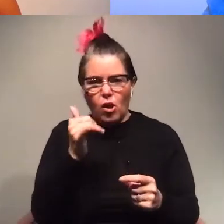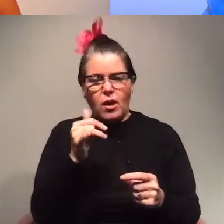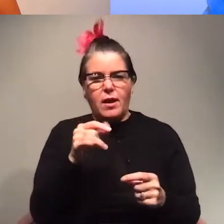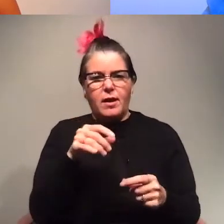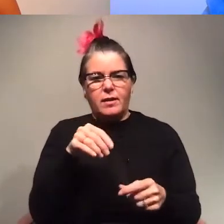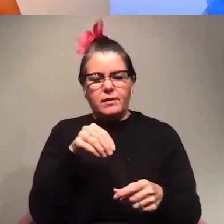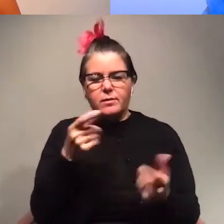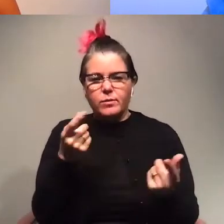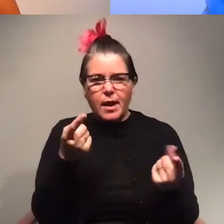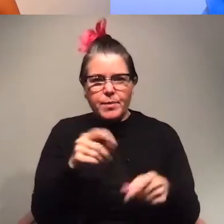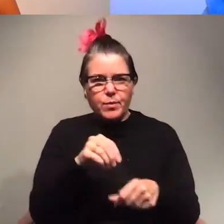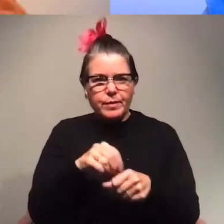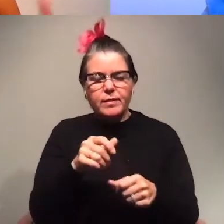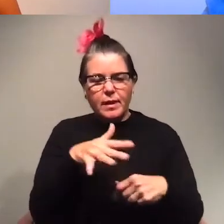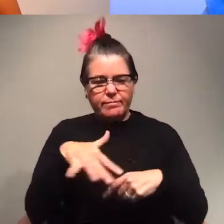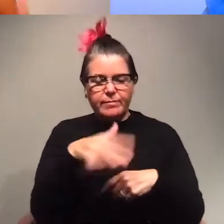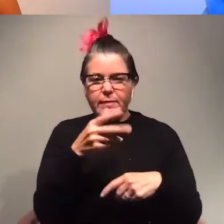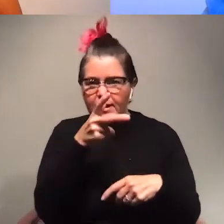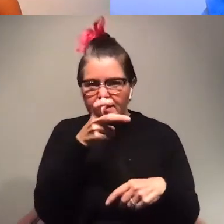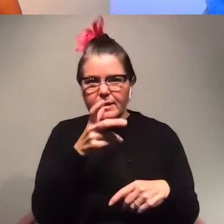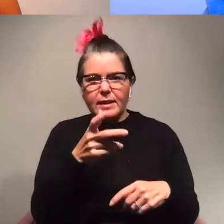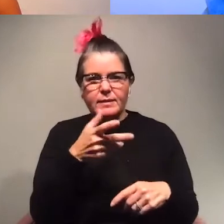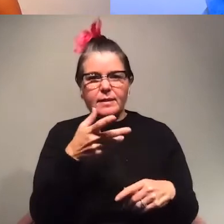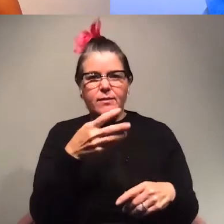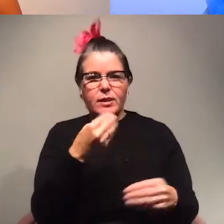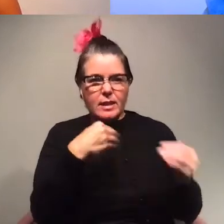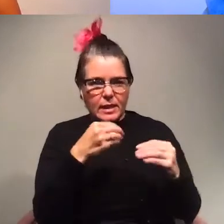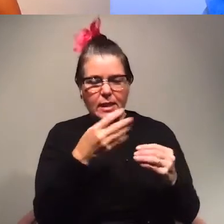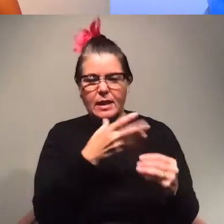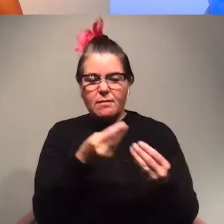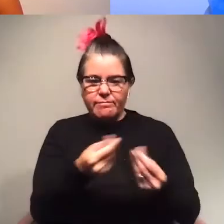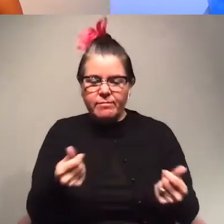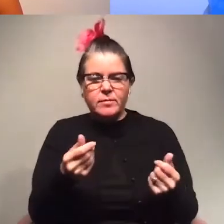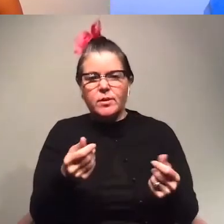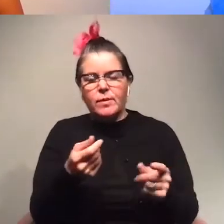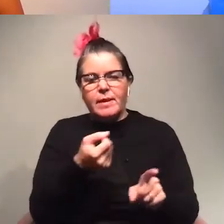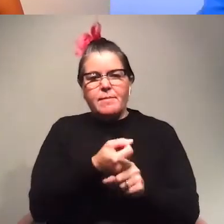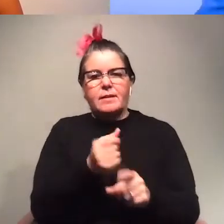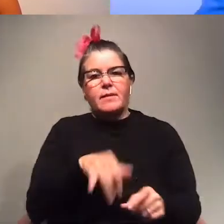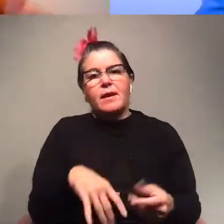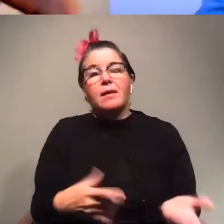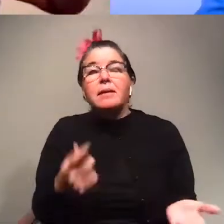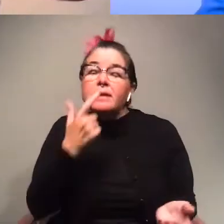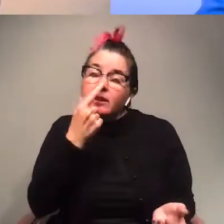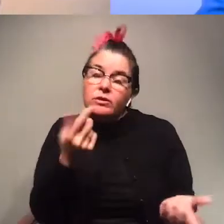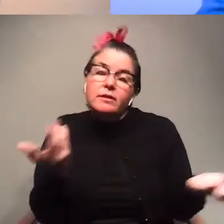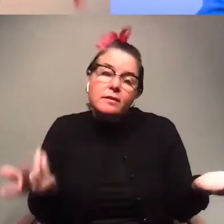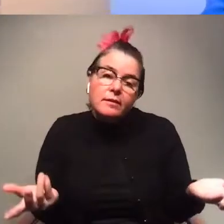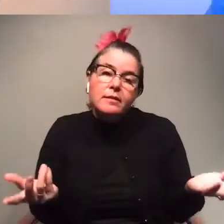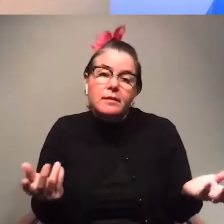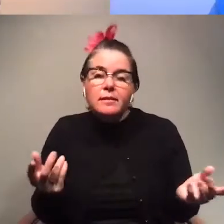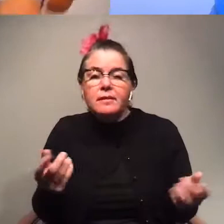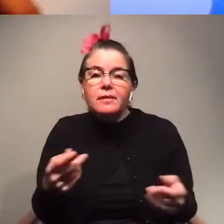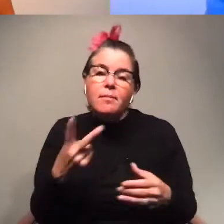and terrestrial insects that were eating it and decomposing it. So interesting. I was a little bit on both the